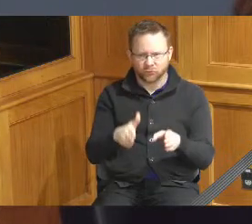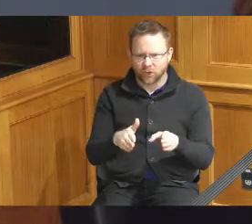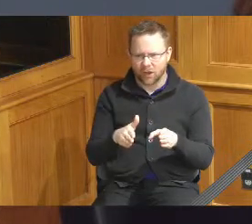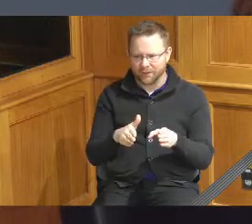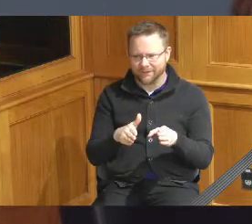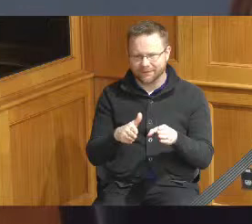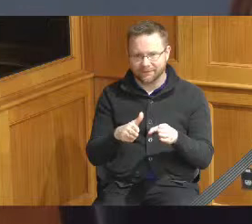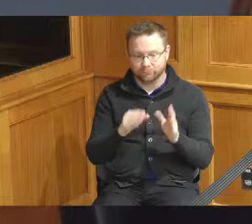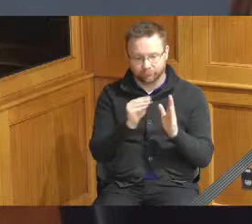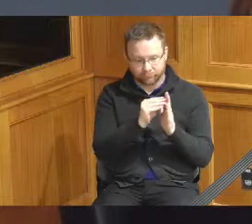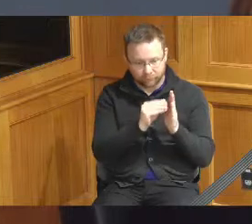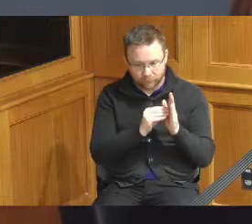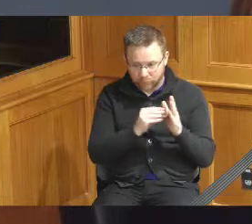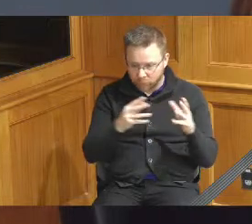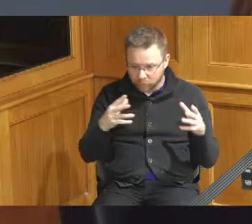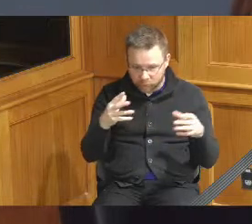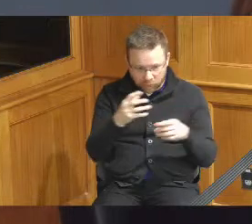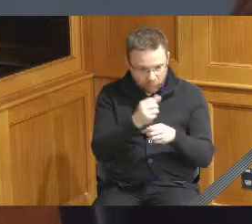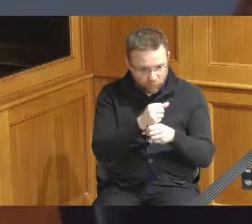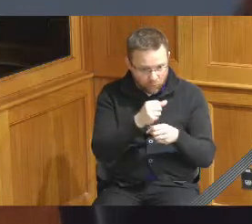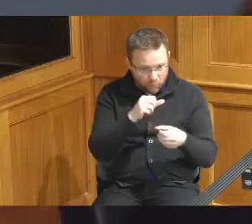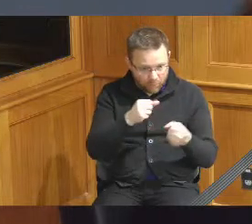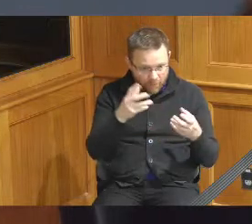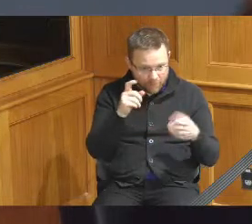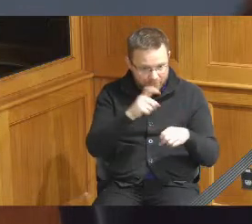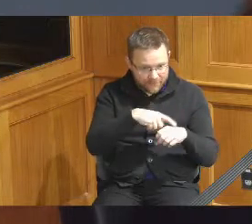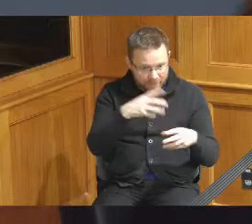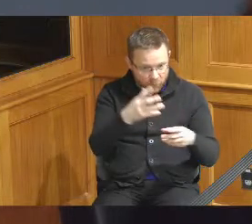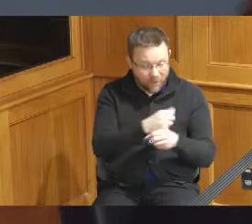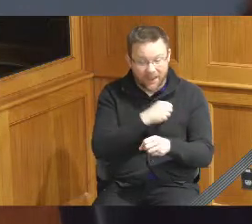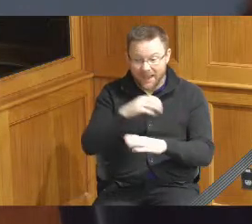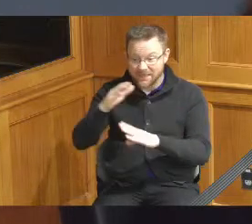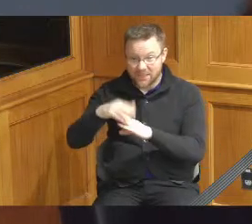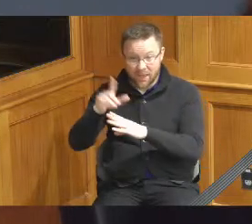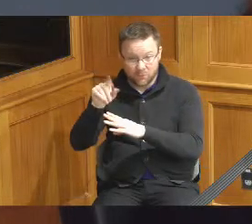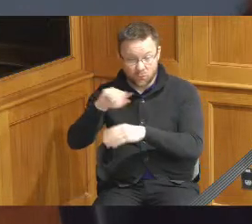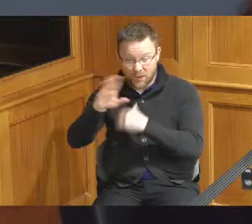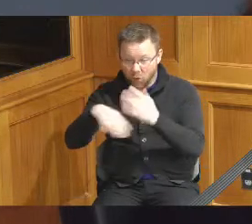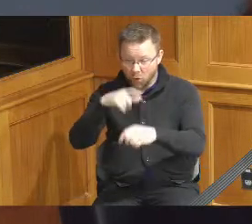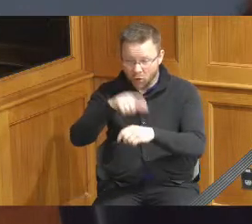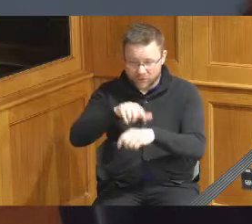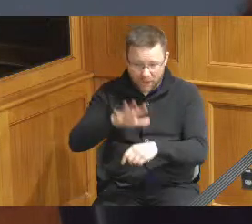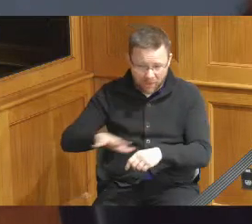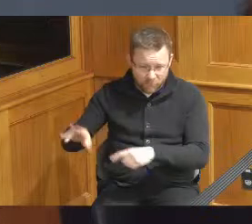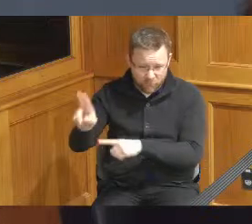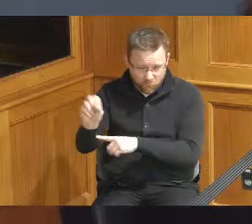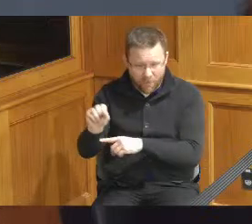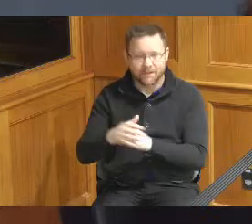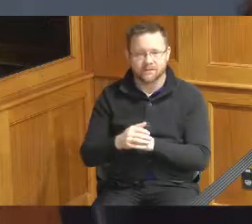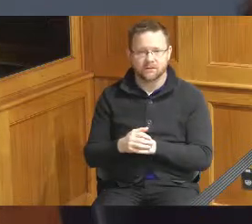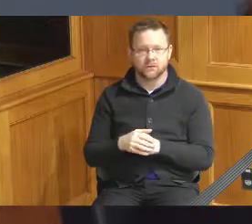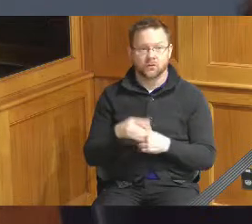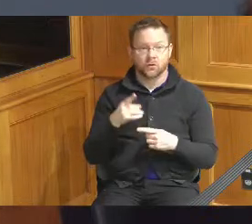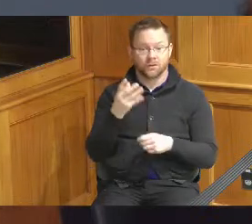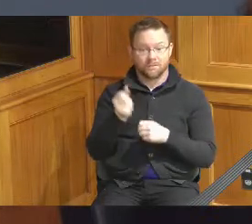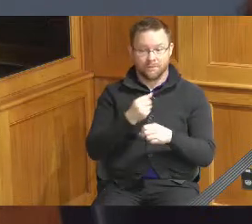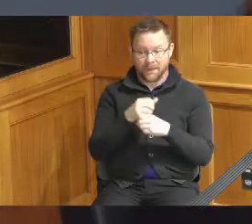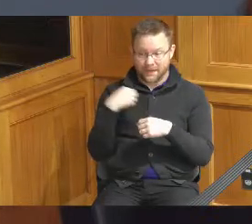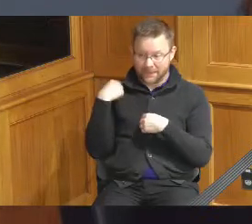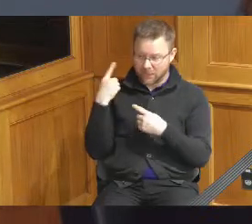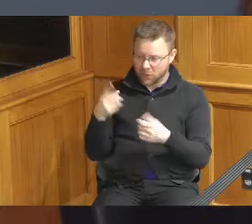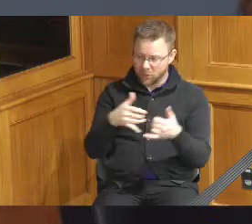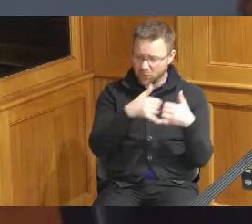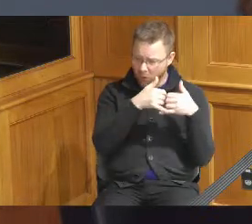wins, as well as a top 20 all-time American jockey. And whereas over the years, his major awards